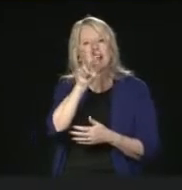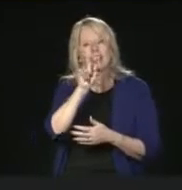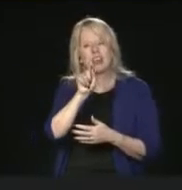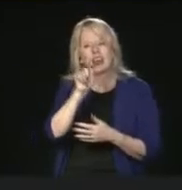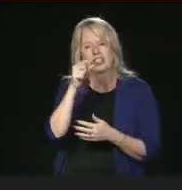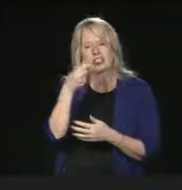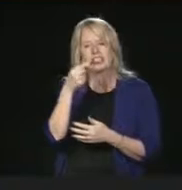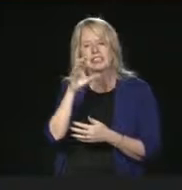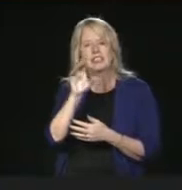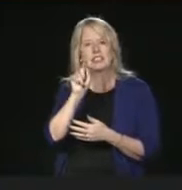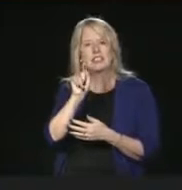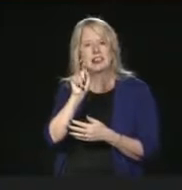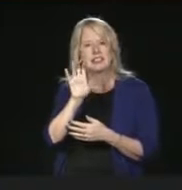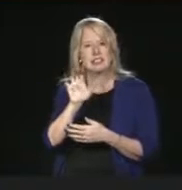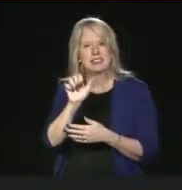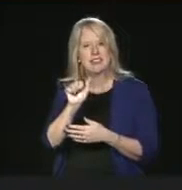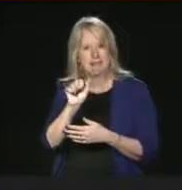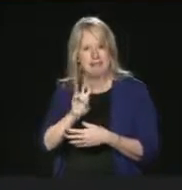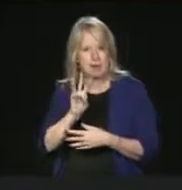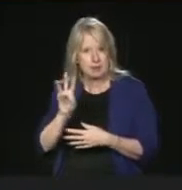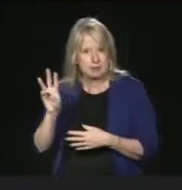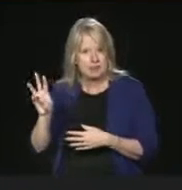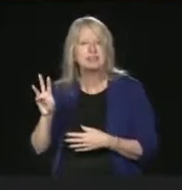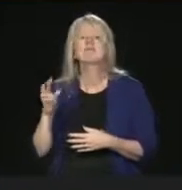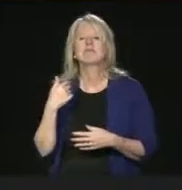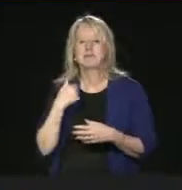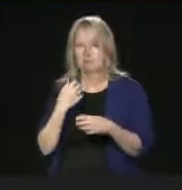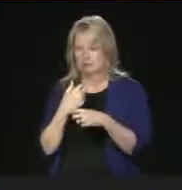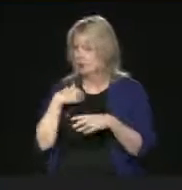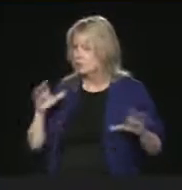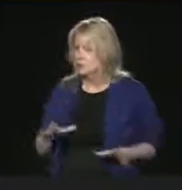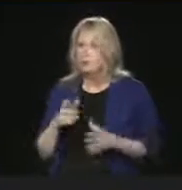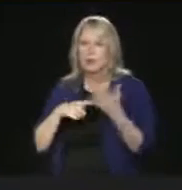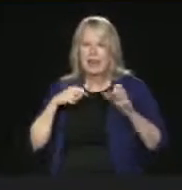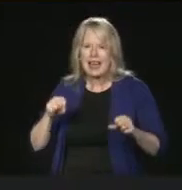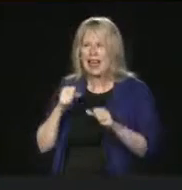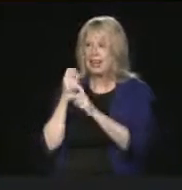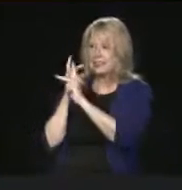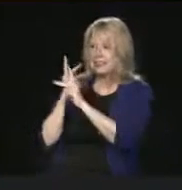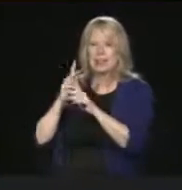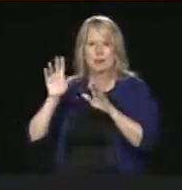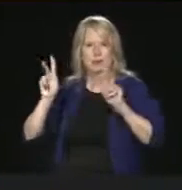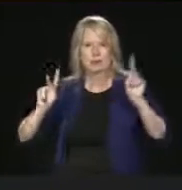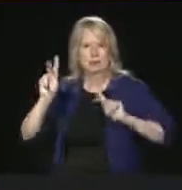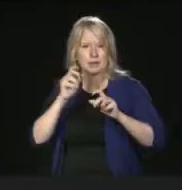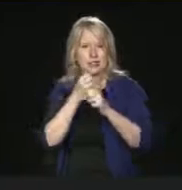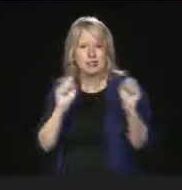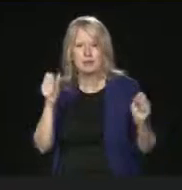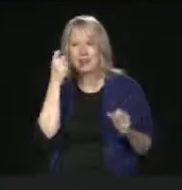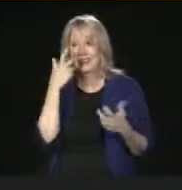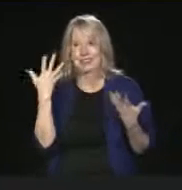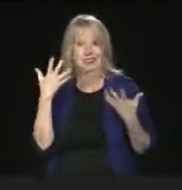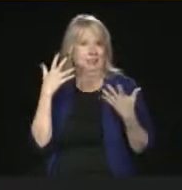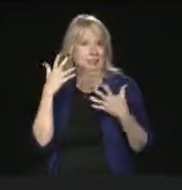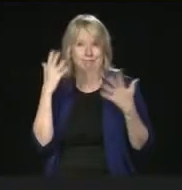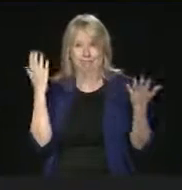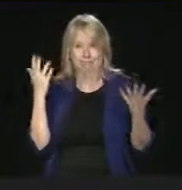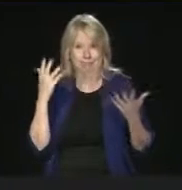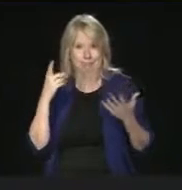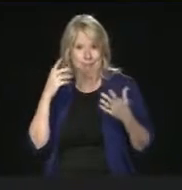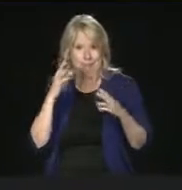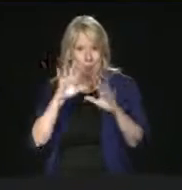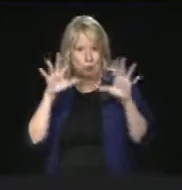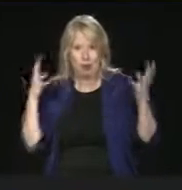travel.gc.ca. We'll do everything we can to keep you safe. But unfortunately, we're dealing with a global crisis that is